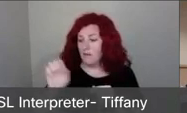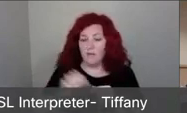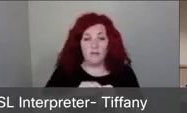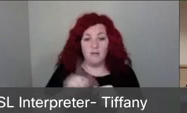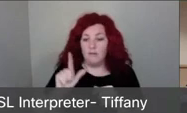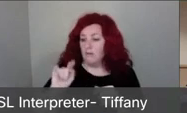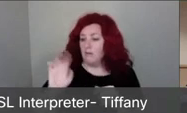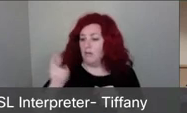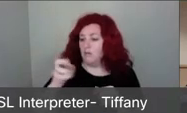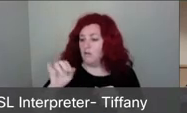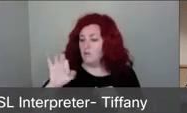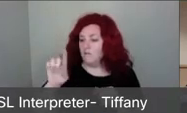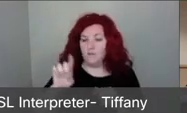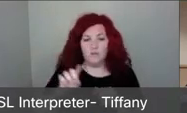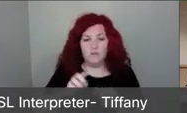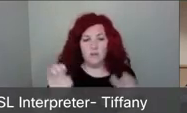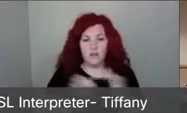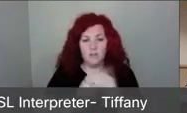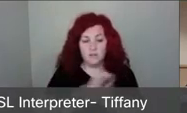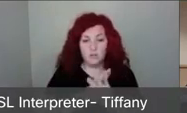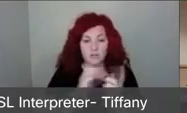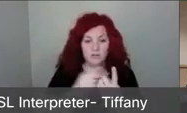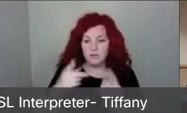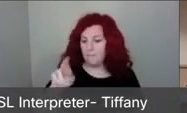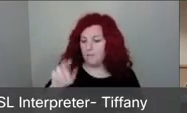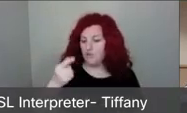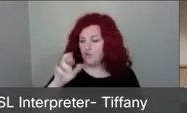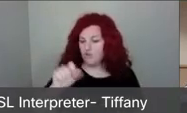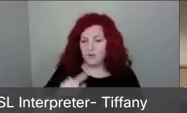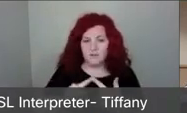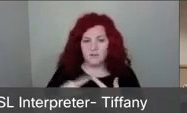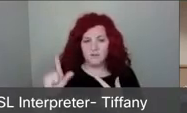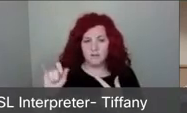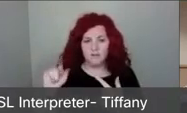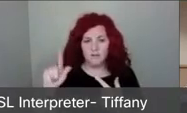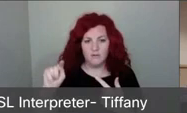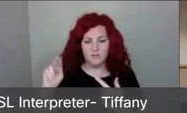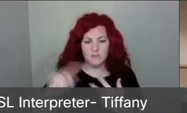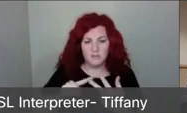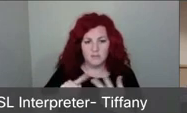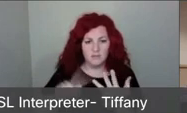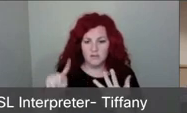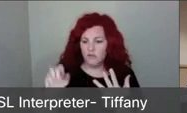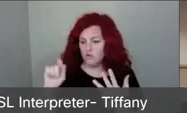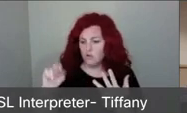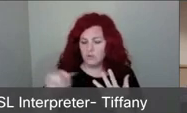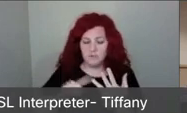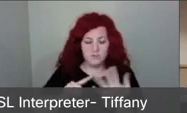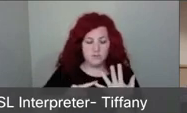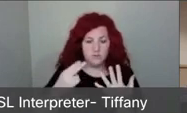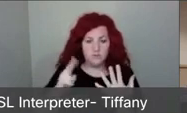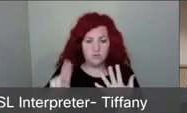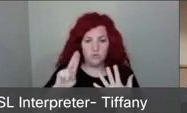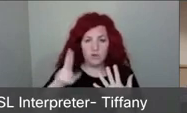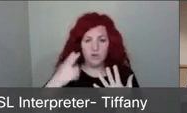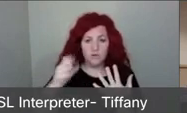Elementary School District, Pendergast, Avondale Elementary School District, Littleton Elementary School District, Tullison Union High School, and Aquafria